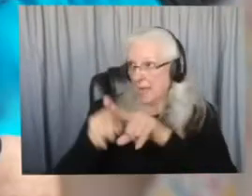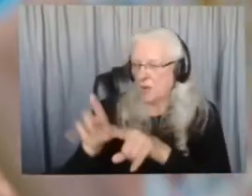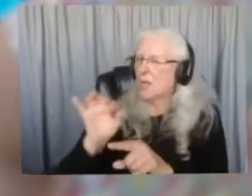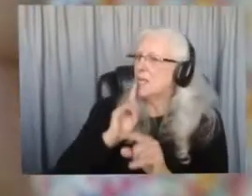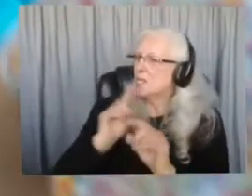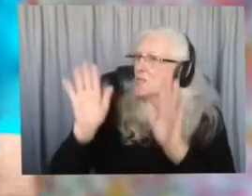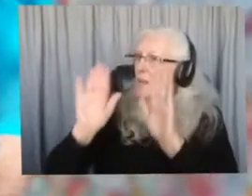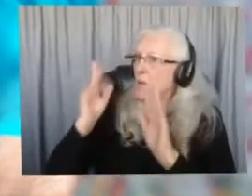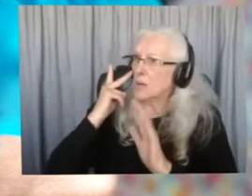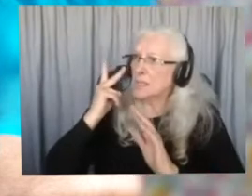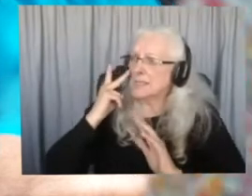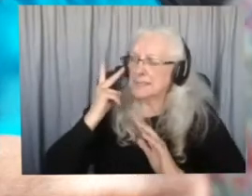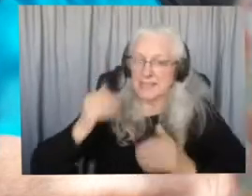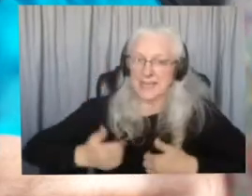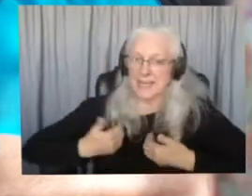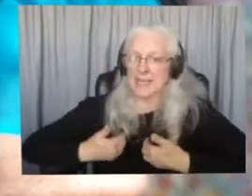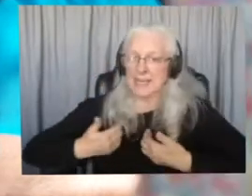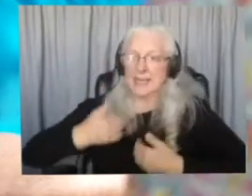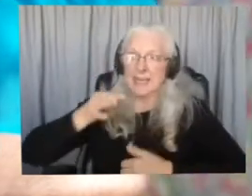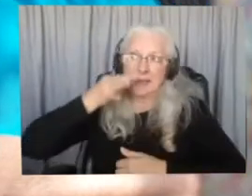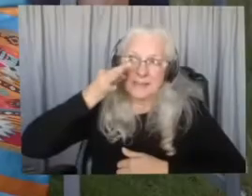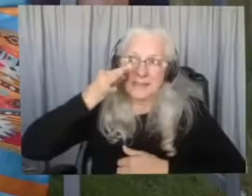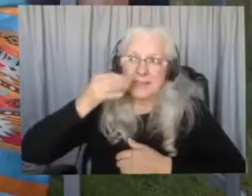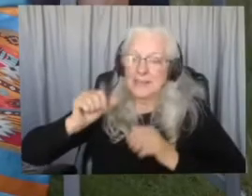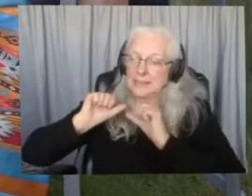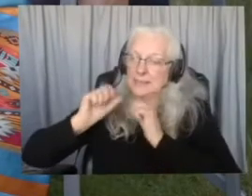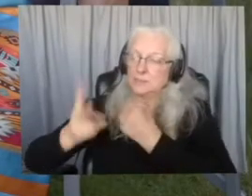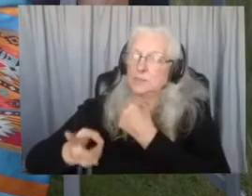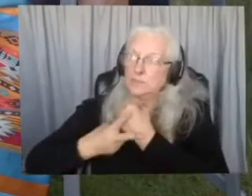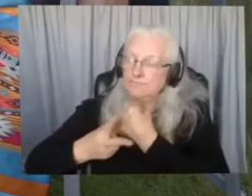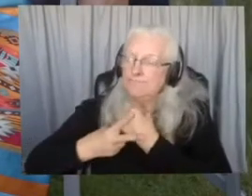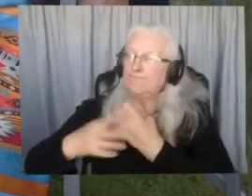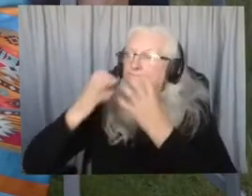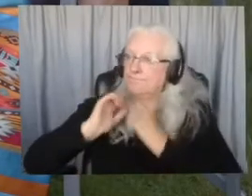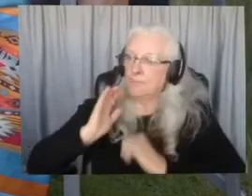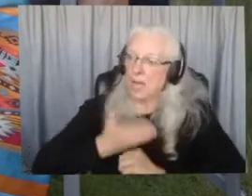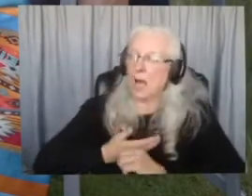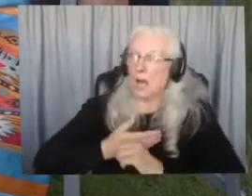artists keeping traditions alive through modern music. Indeed.